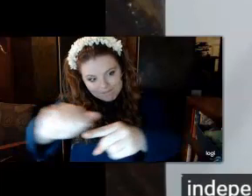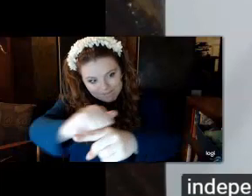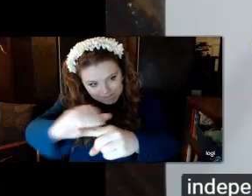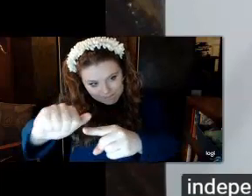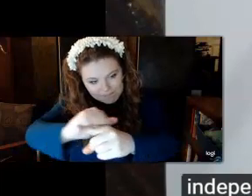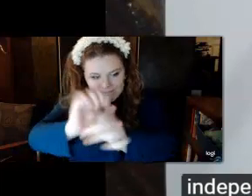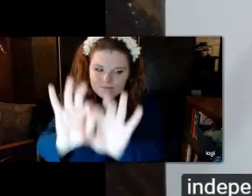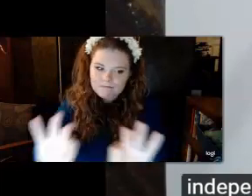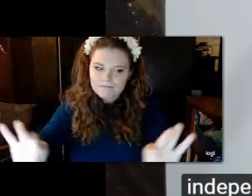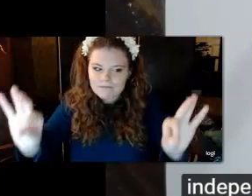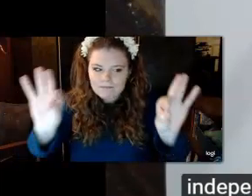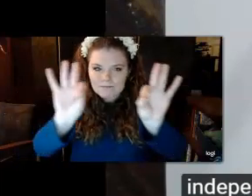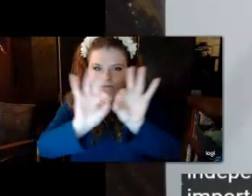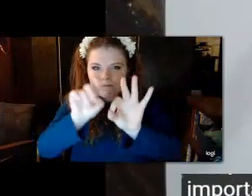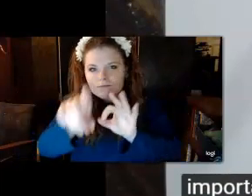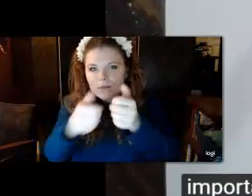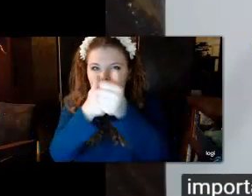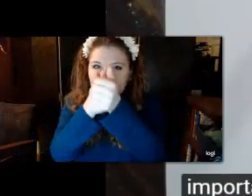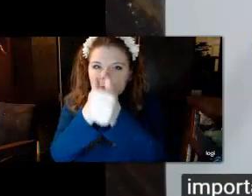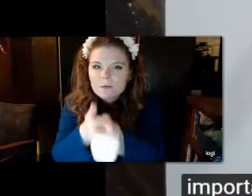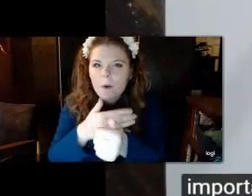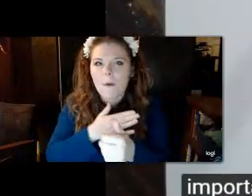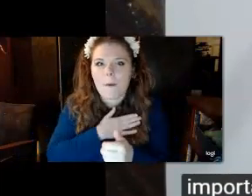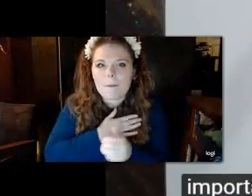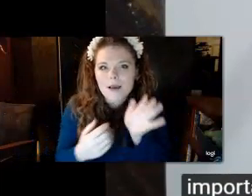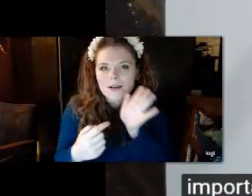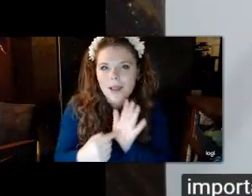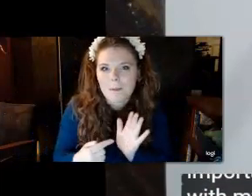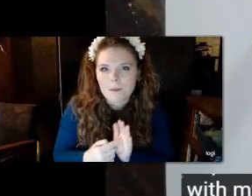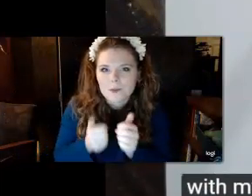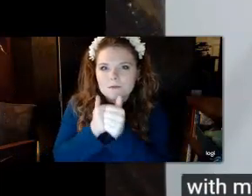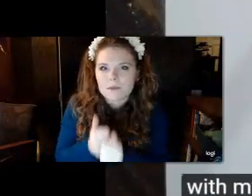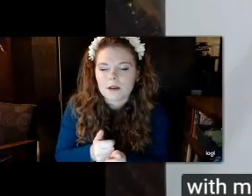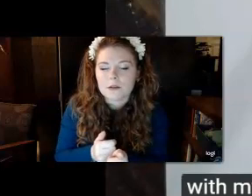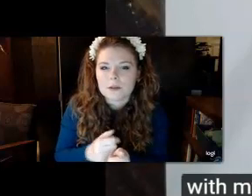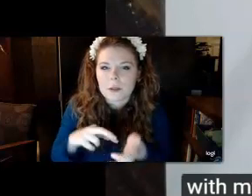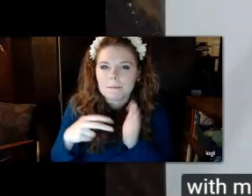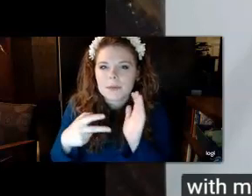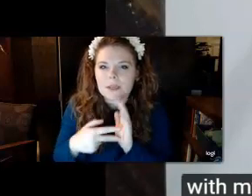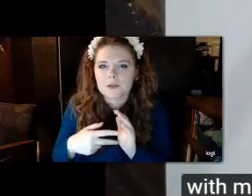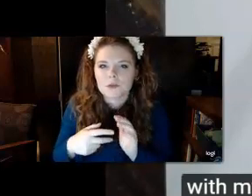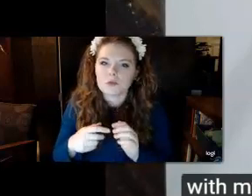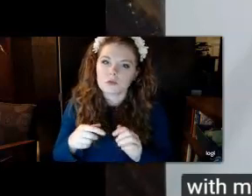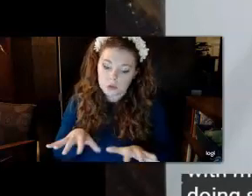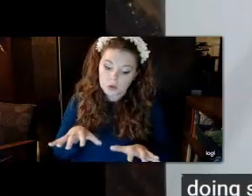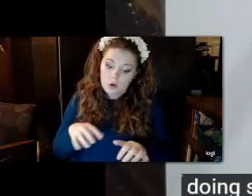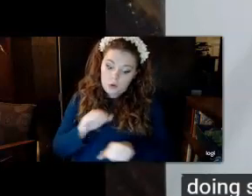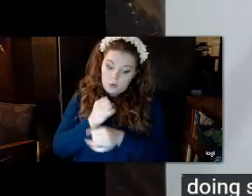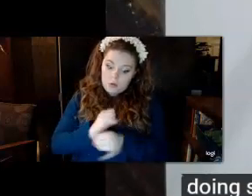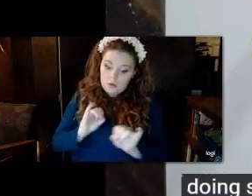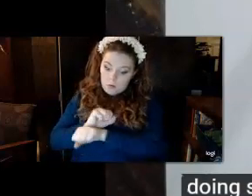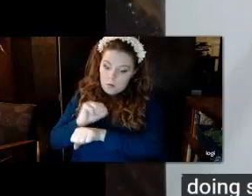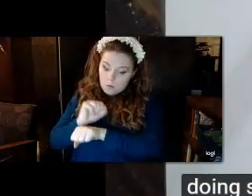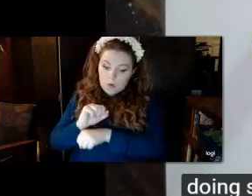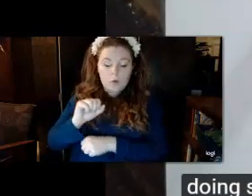really important that you follow along and work with my examples. That way, when you are doing some independent work and even in your quiz later